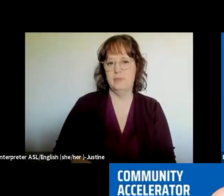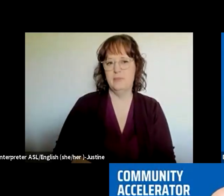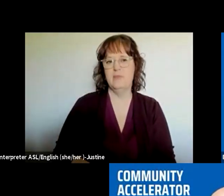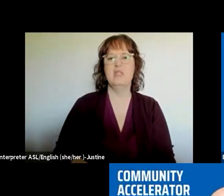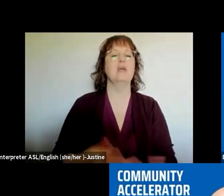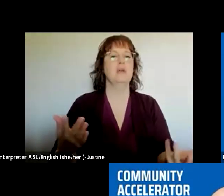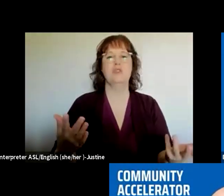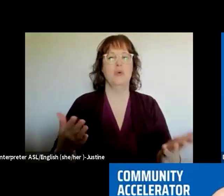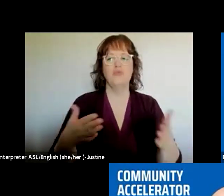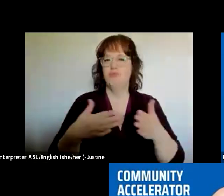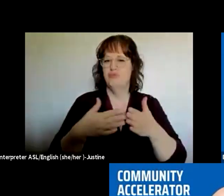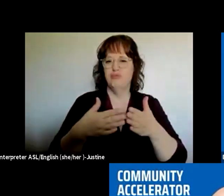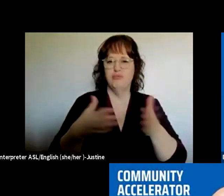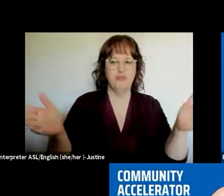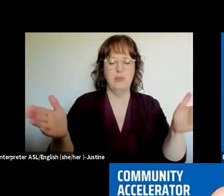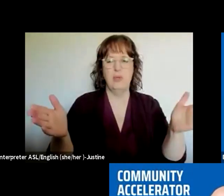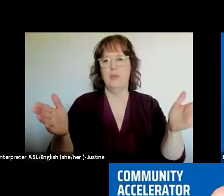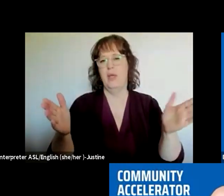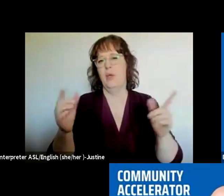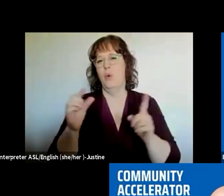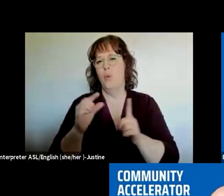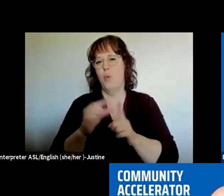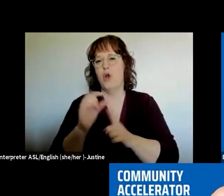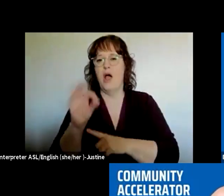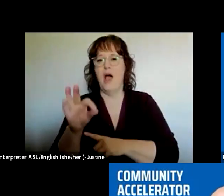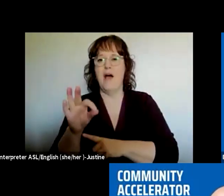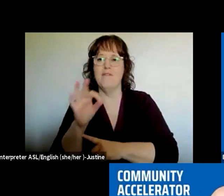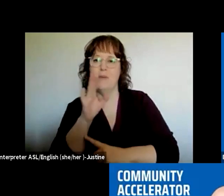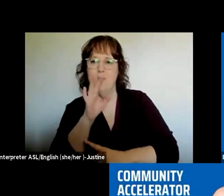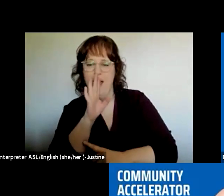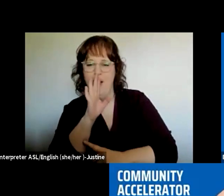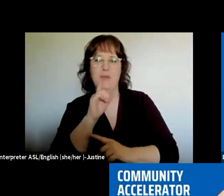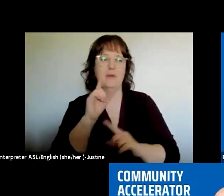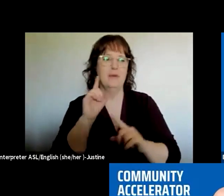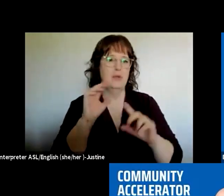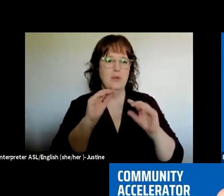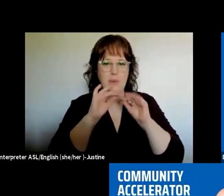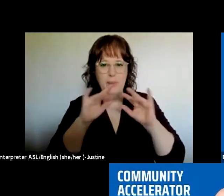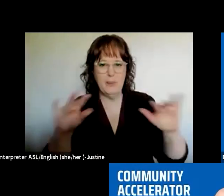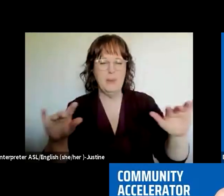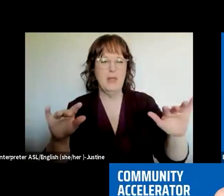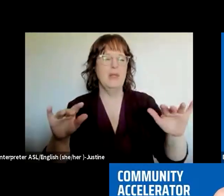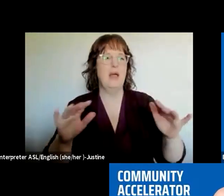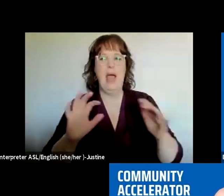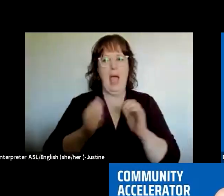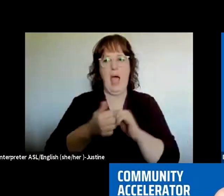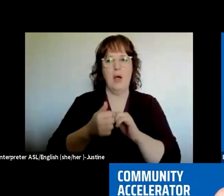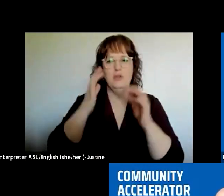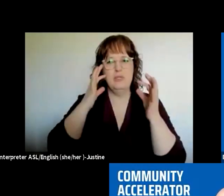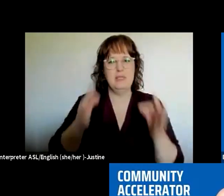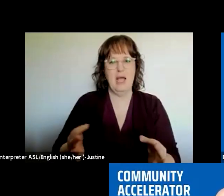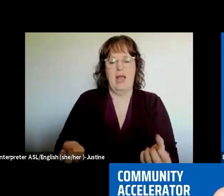amounts. How do you determine who gets how much? Thanks, Katie. I'll go ahead and grab that. This is Michael